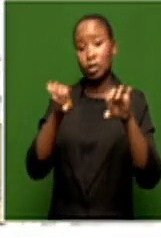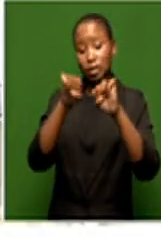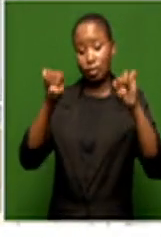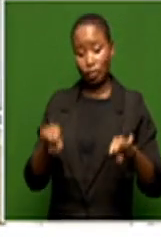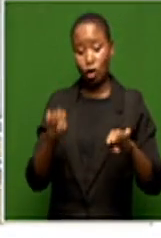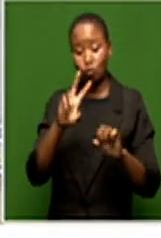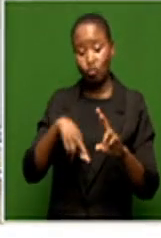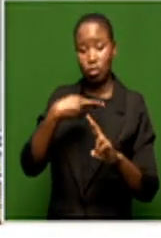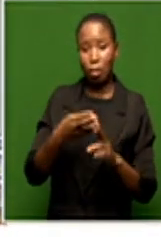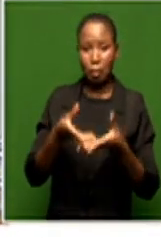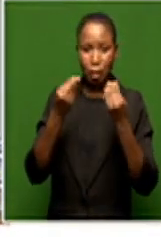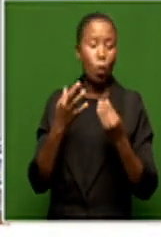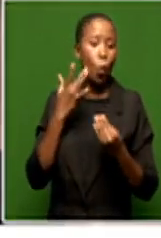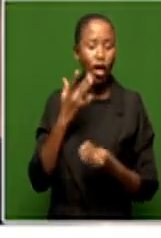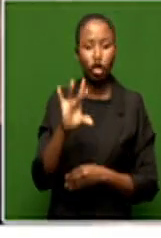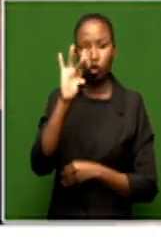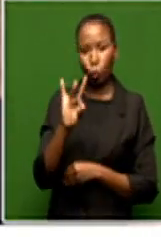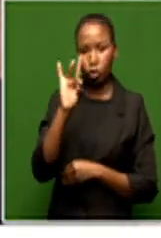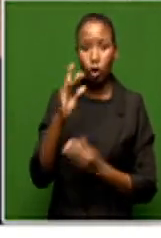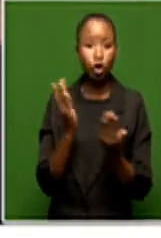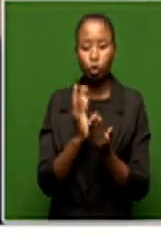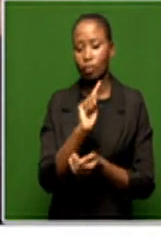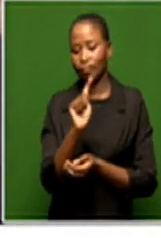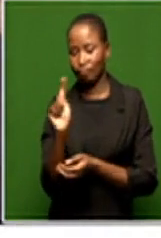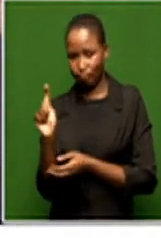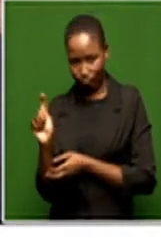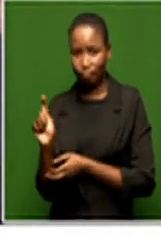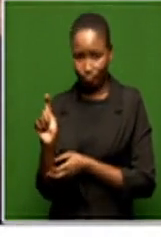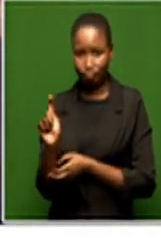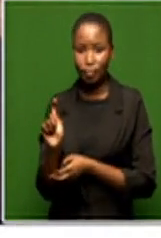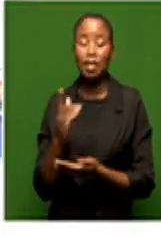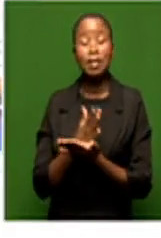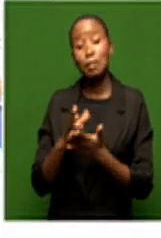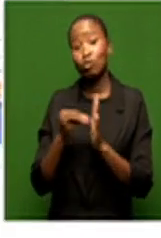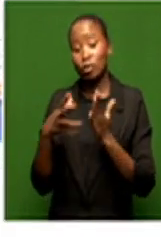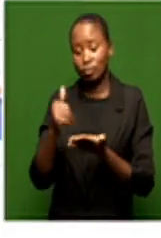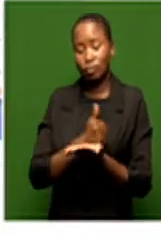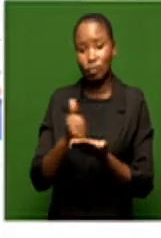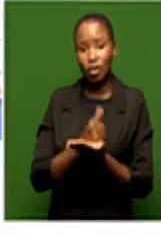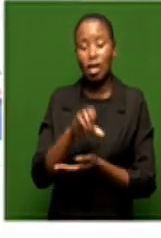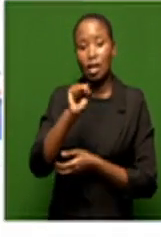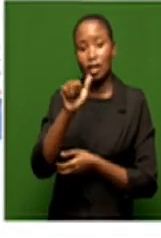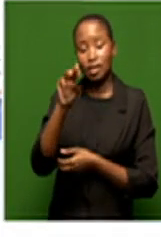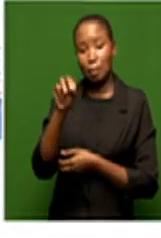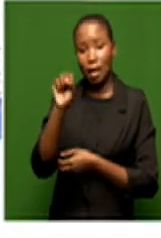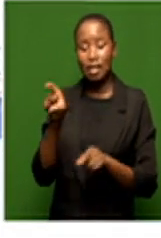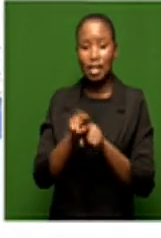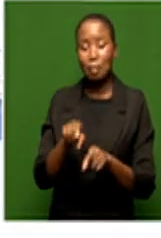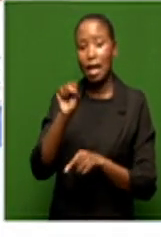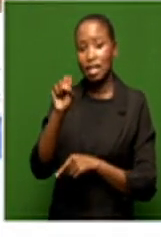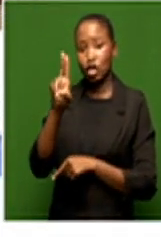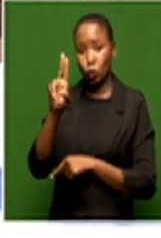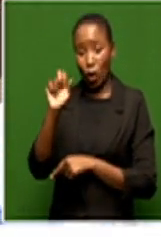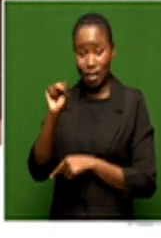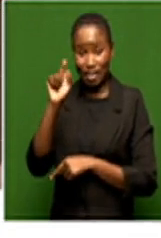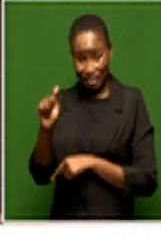be released at schools on Tuesday. Students who have registered using the SMS or USSD can also access them through